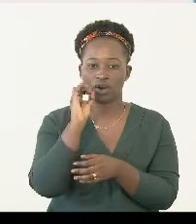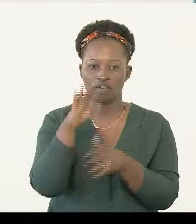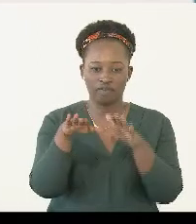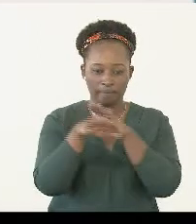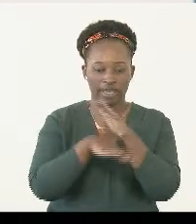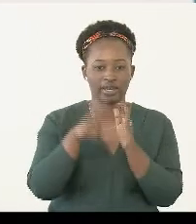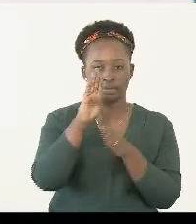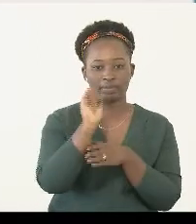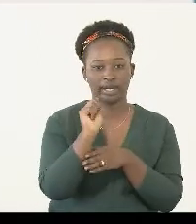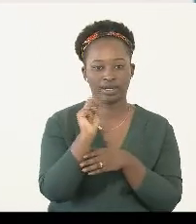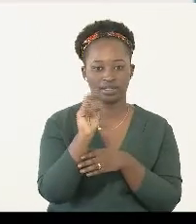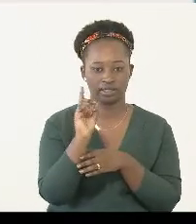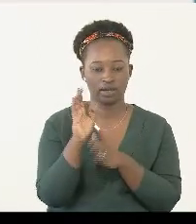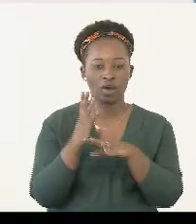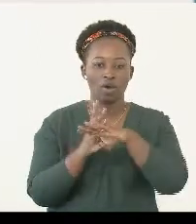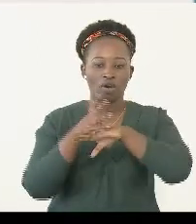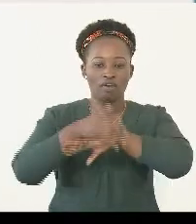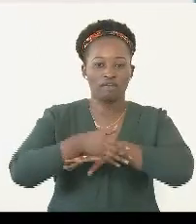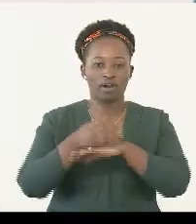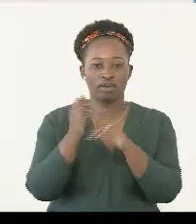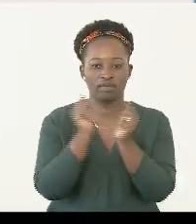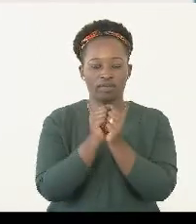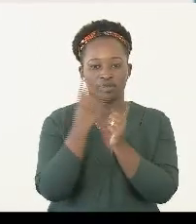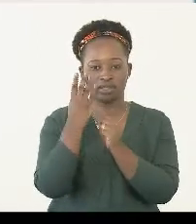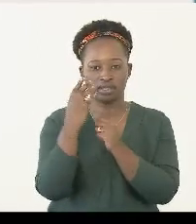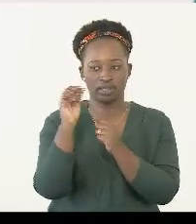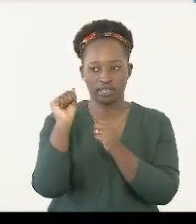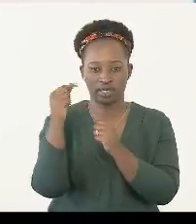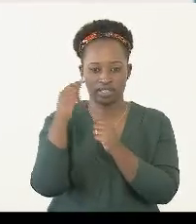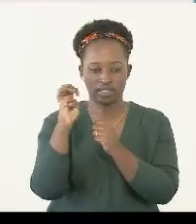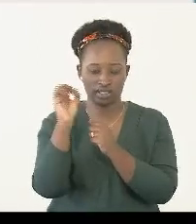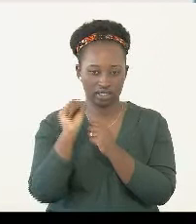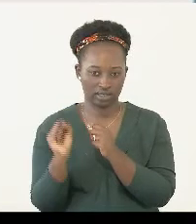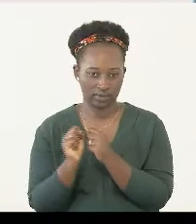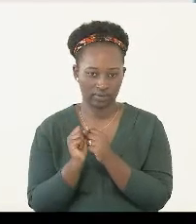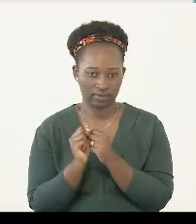here? Over 4 generations. The marks are 2.